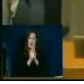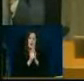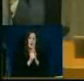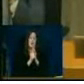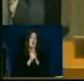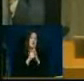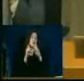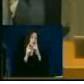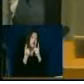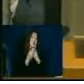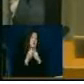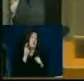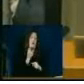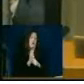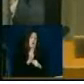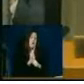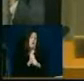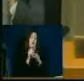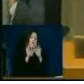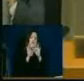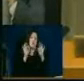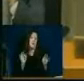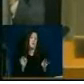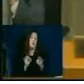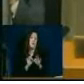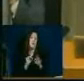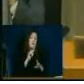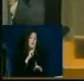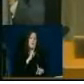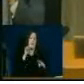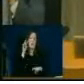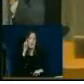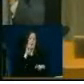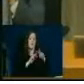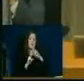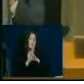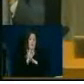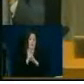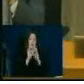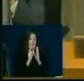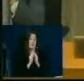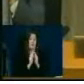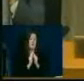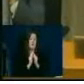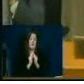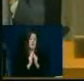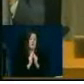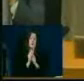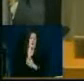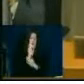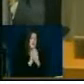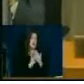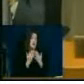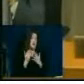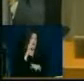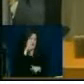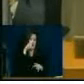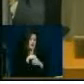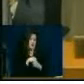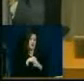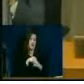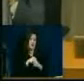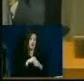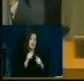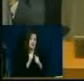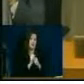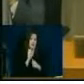form. And I believe my observations of the meeting were that some things were incorporated into the